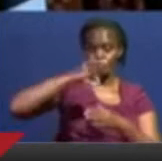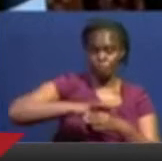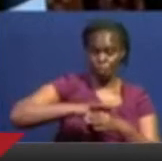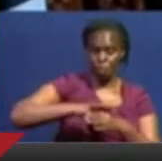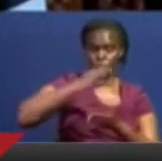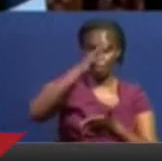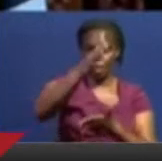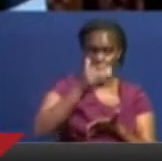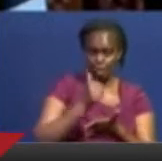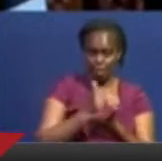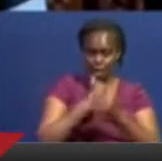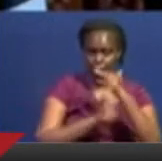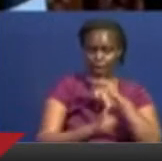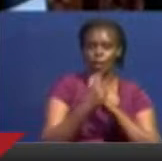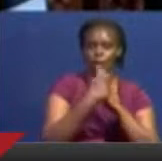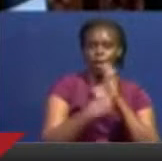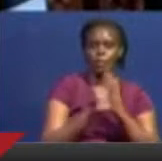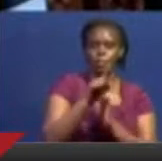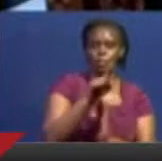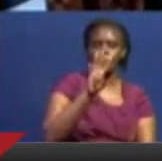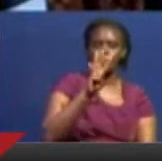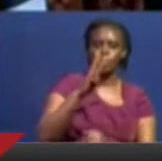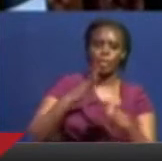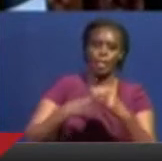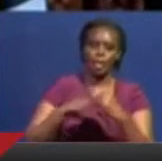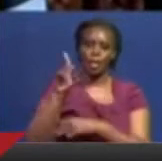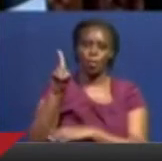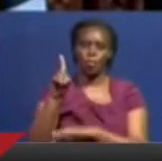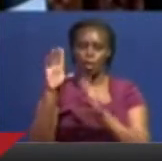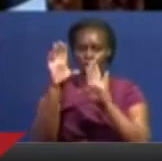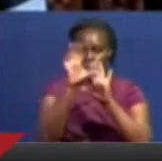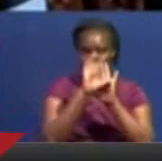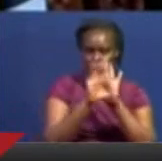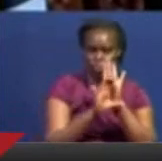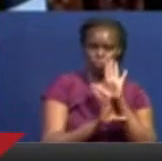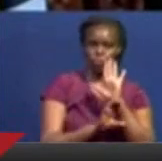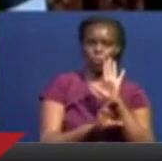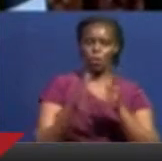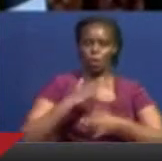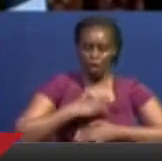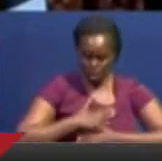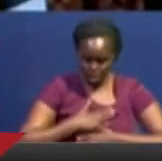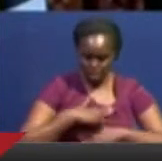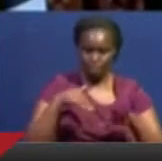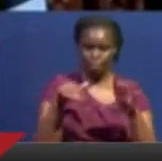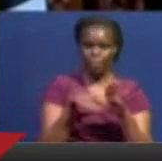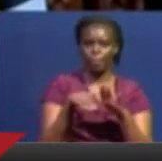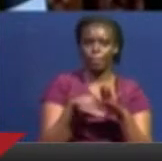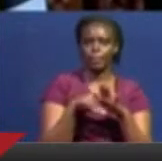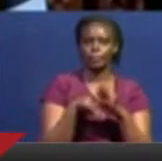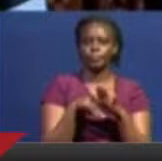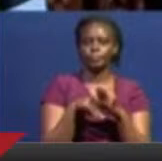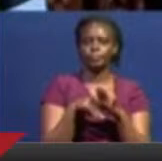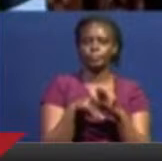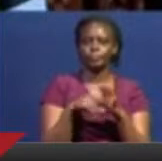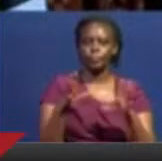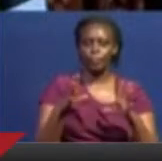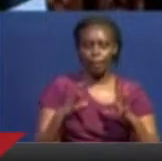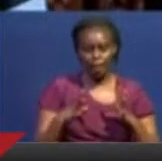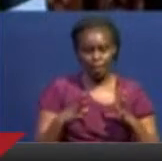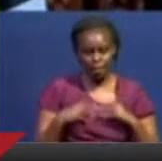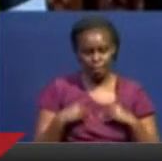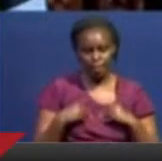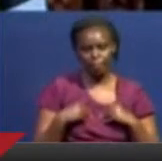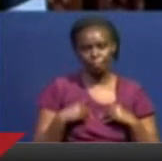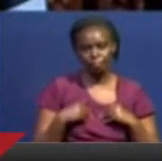nomination and Article 149(1) of the Constitution. Honorable members, permit me to